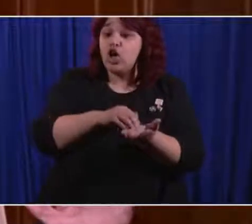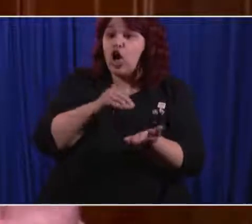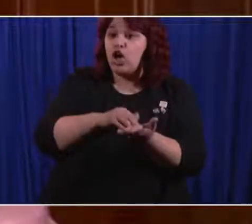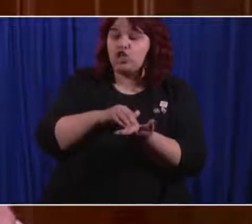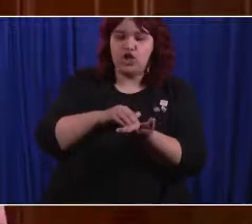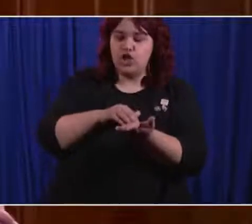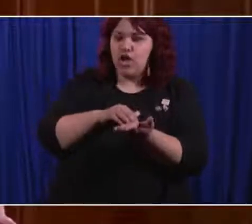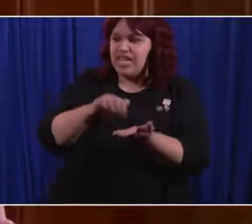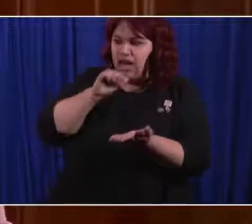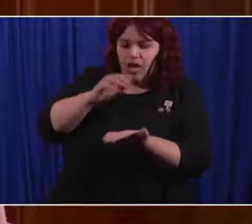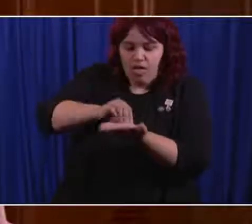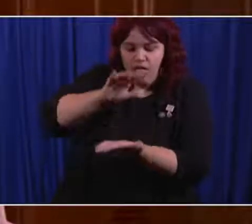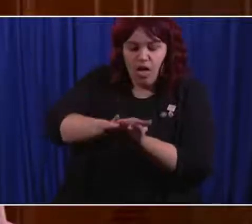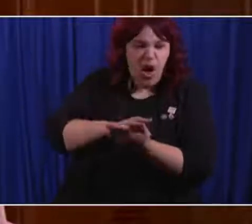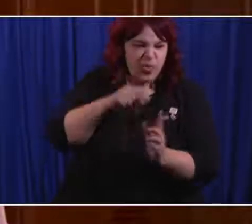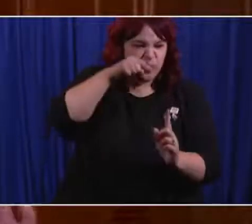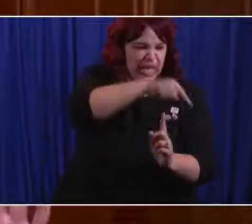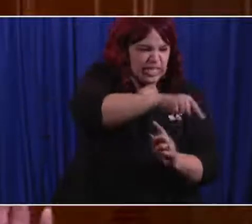medically diagnosed.